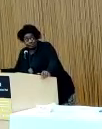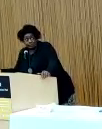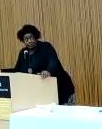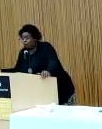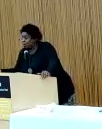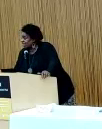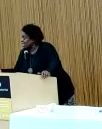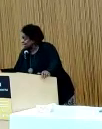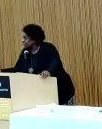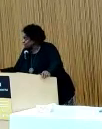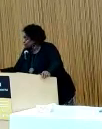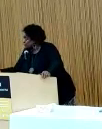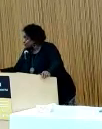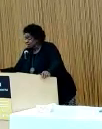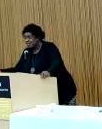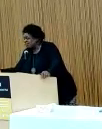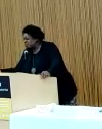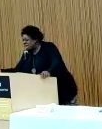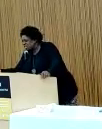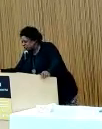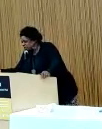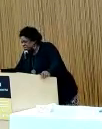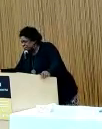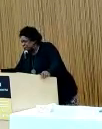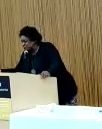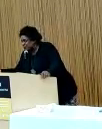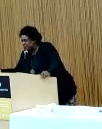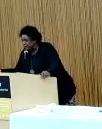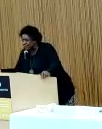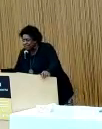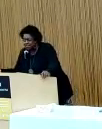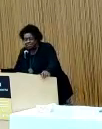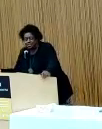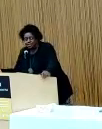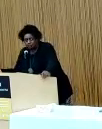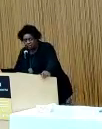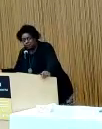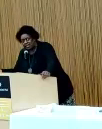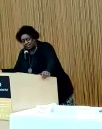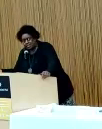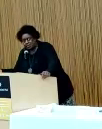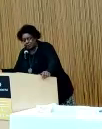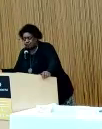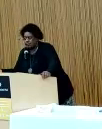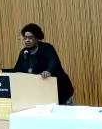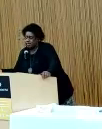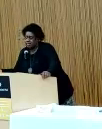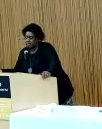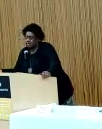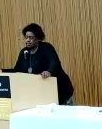friendly Why cat people not so friendly so we have